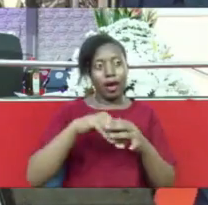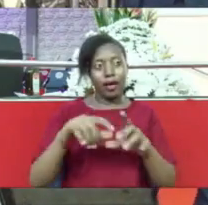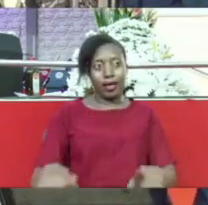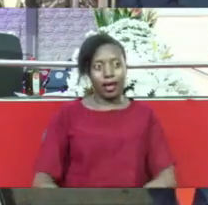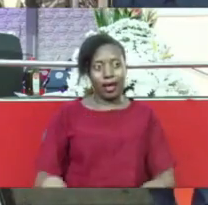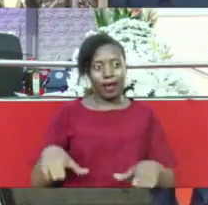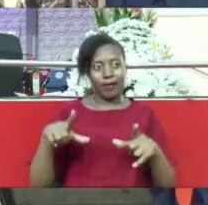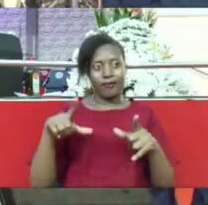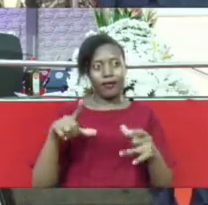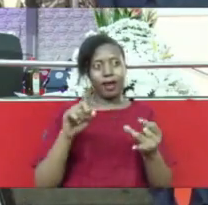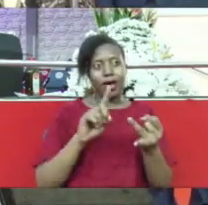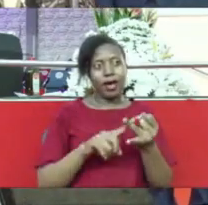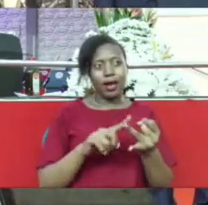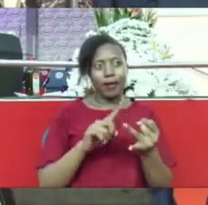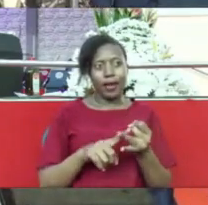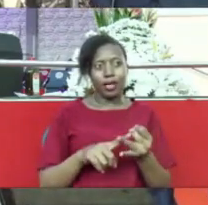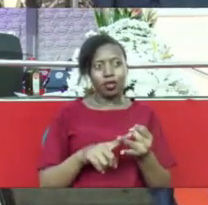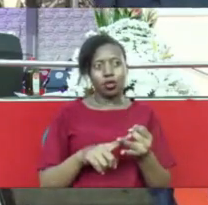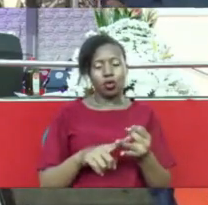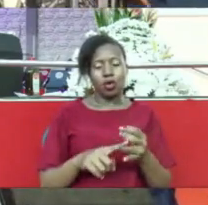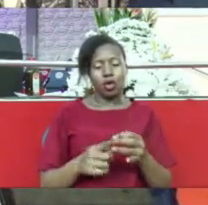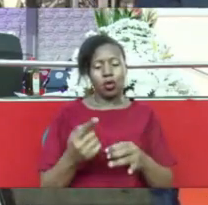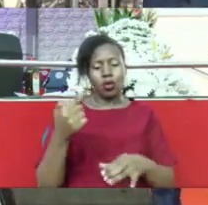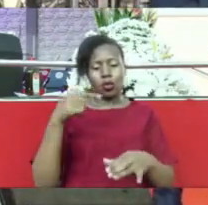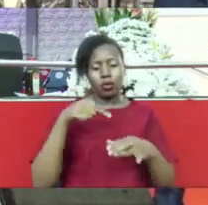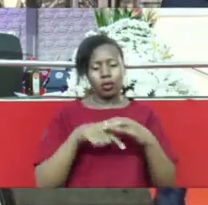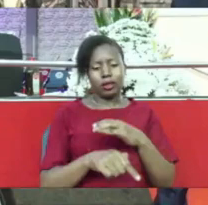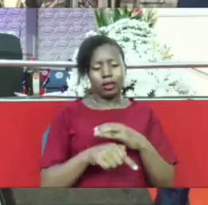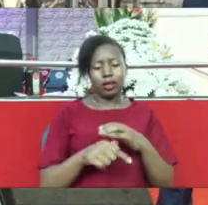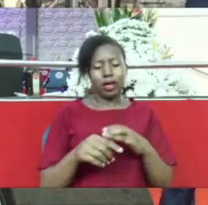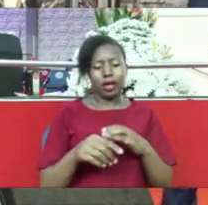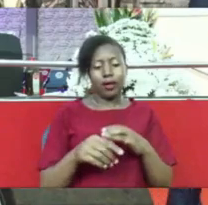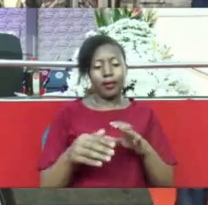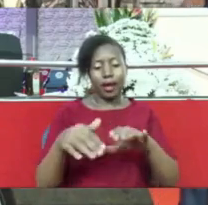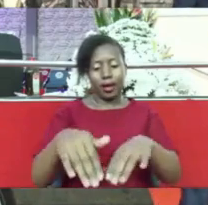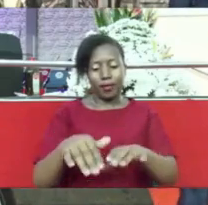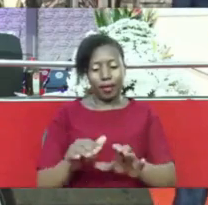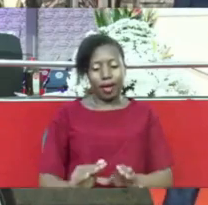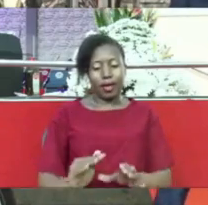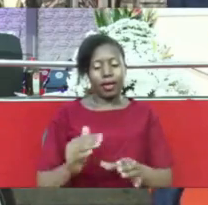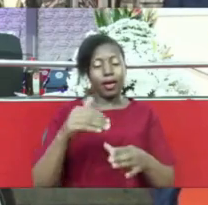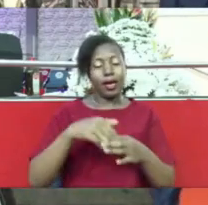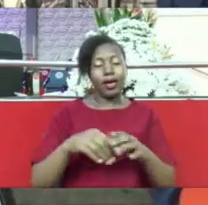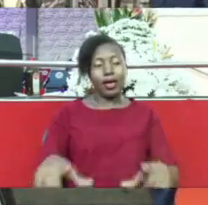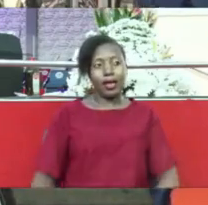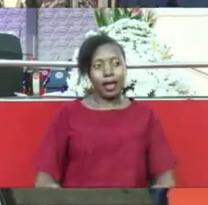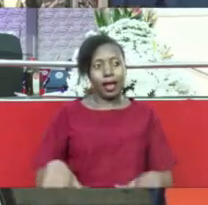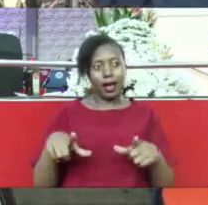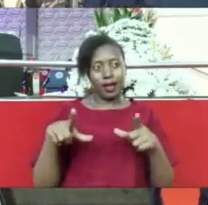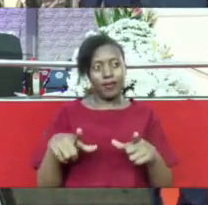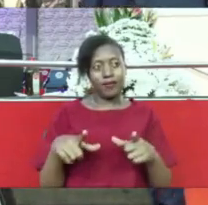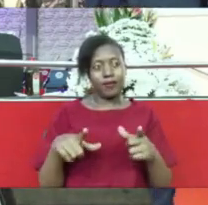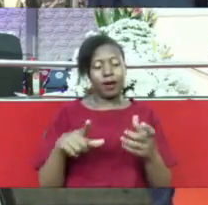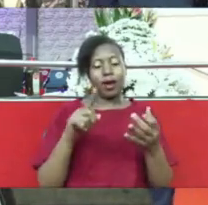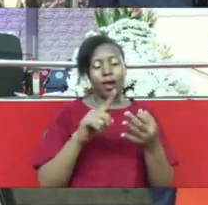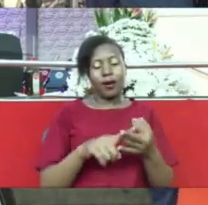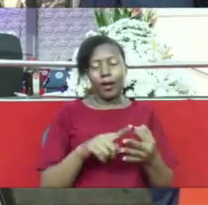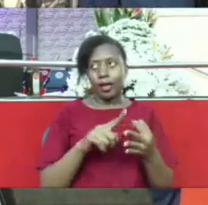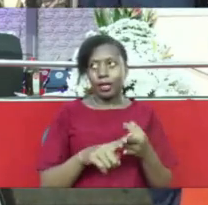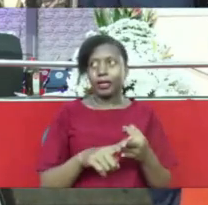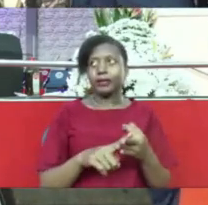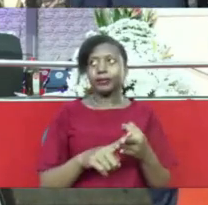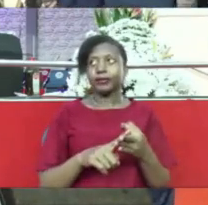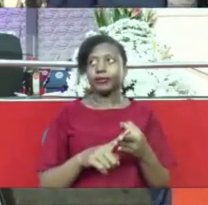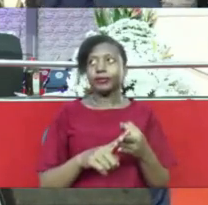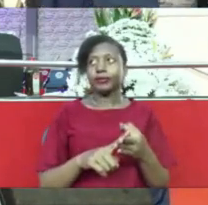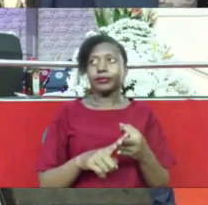two, burrowing through life. Alikuwa akijizika kama kipenyeza ndani ya maisha. And number three, he